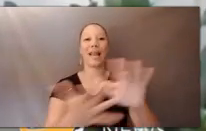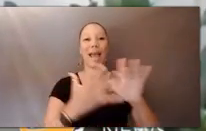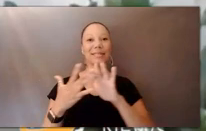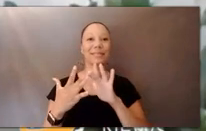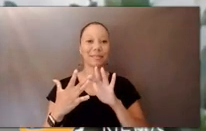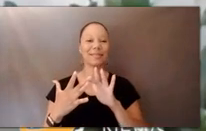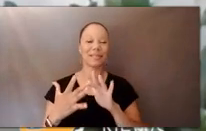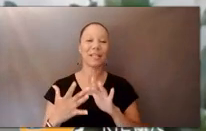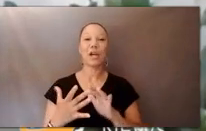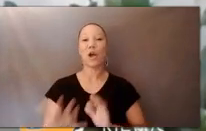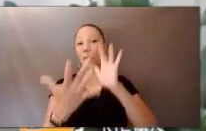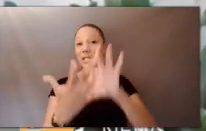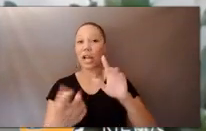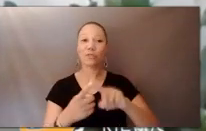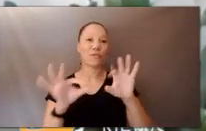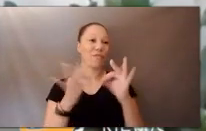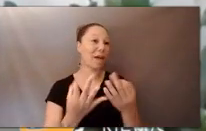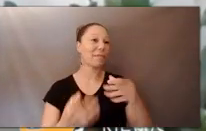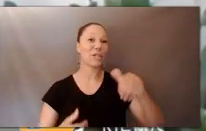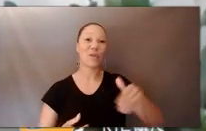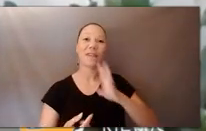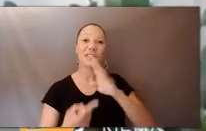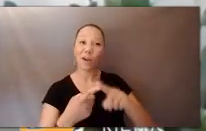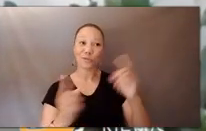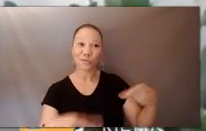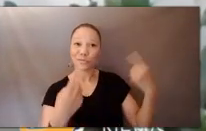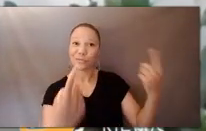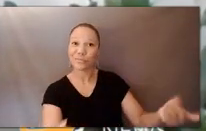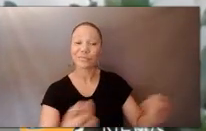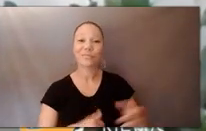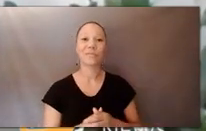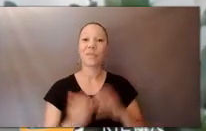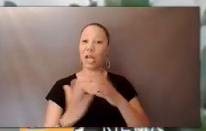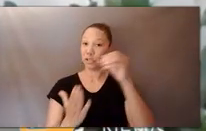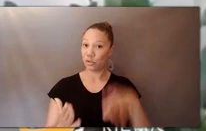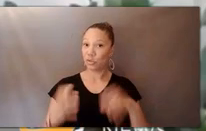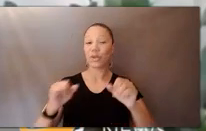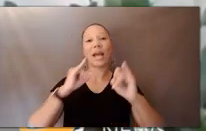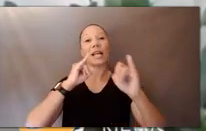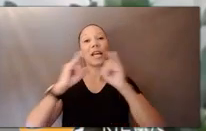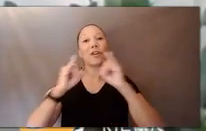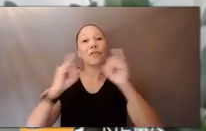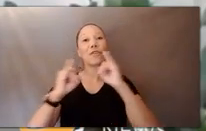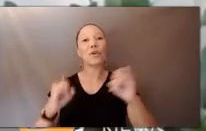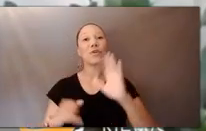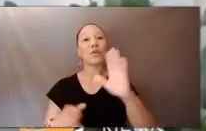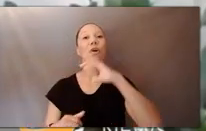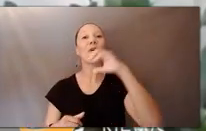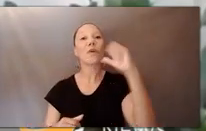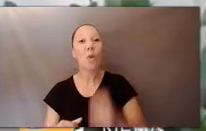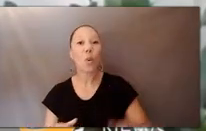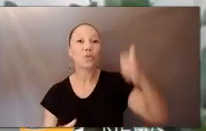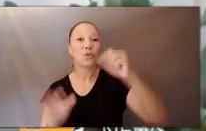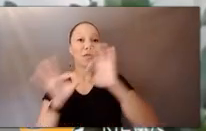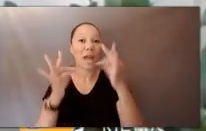stay connected. Reach out to family that you haven't talked to for a while. Students, you could interview elders. This is your opportunity to talk to them